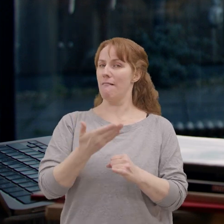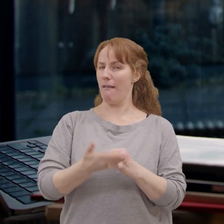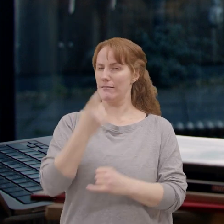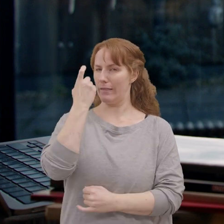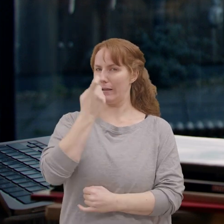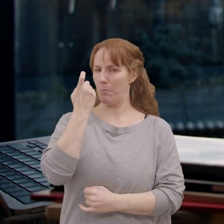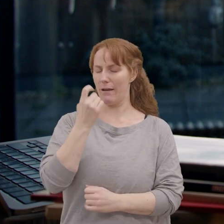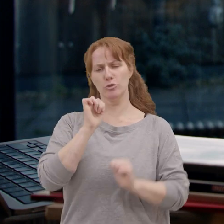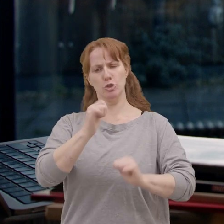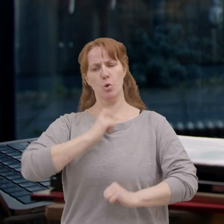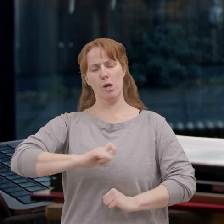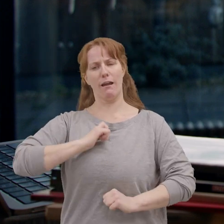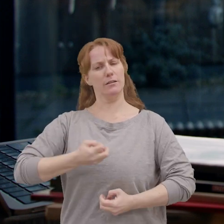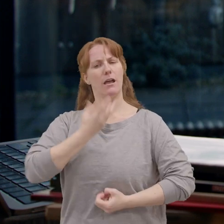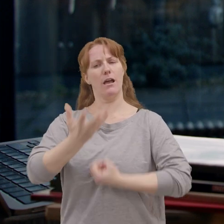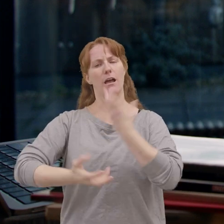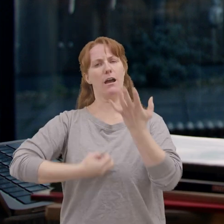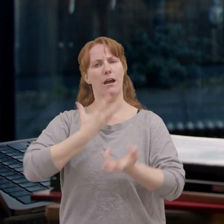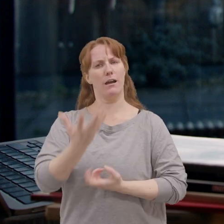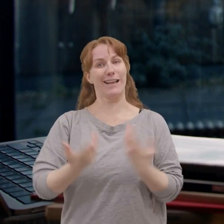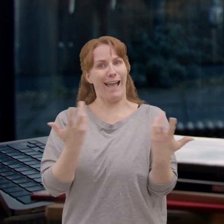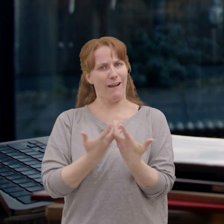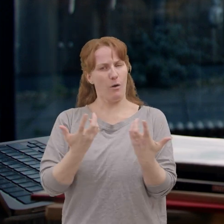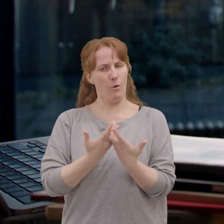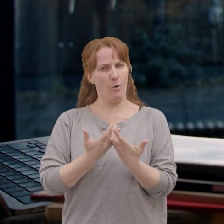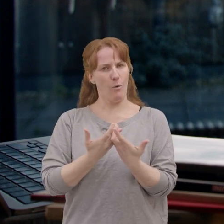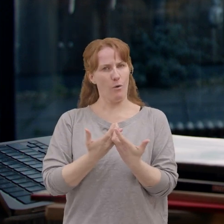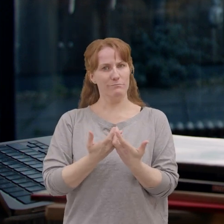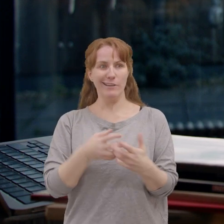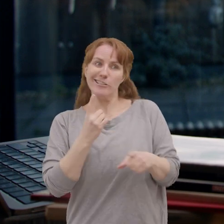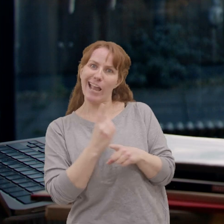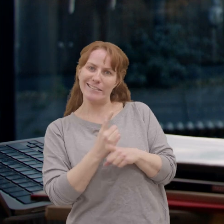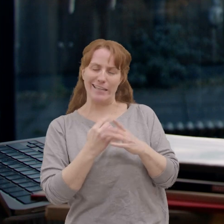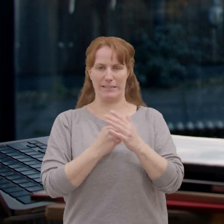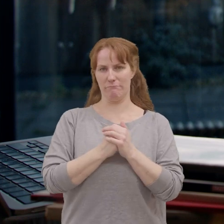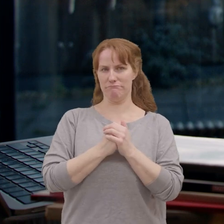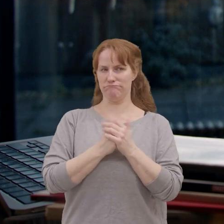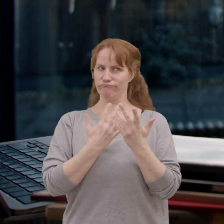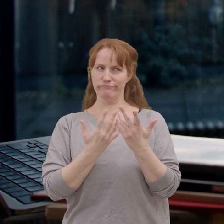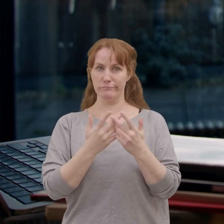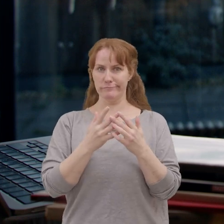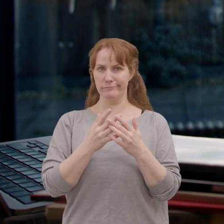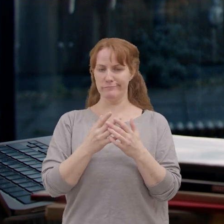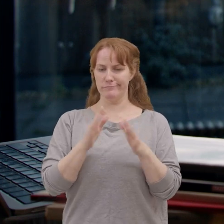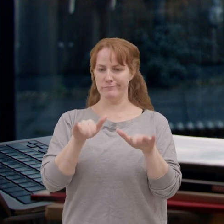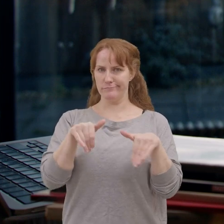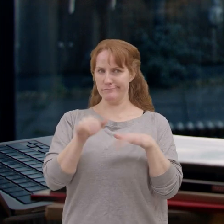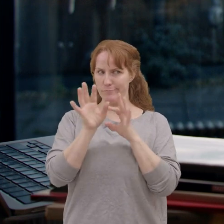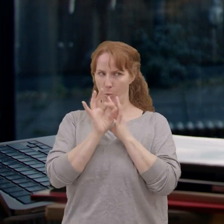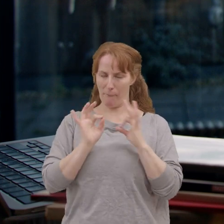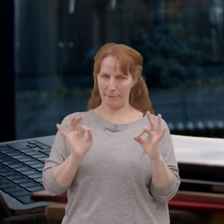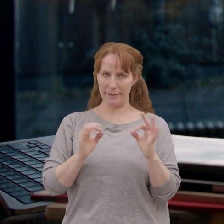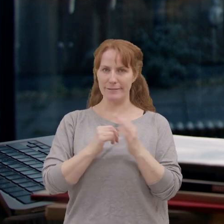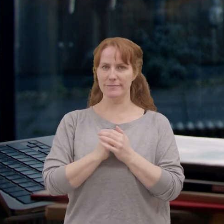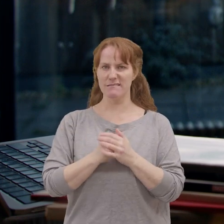think about how your characters speak, because this is really going to affect what you write. Are they chatty? Are they really quiet and they actually don't